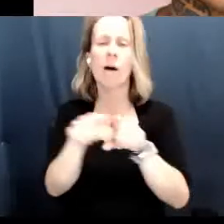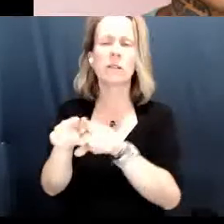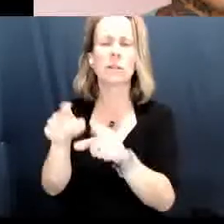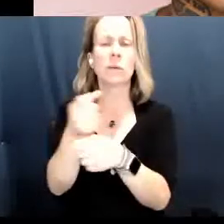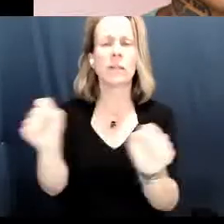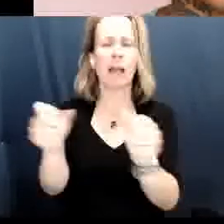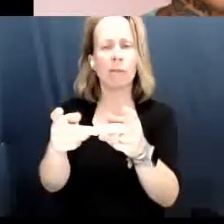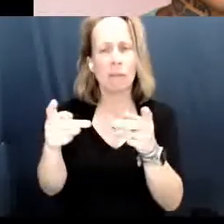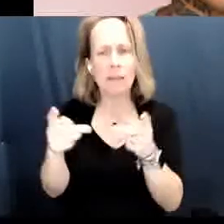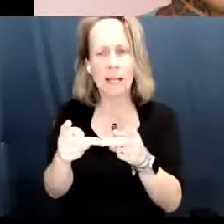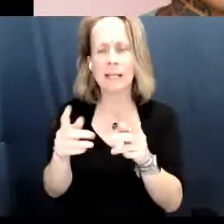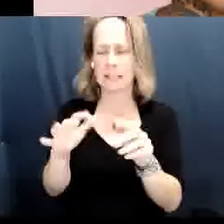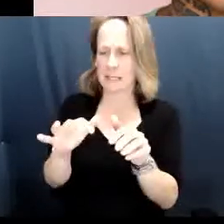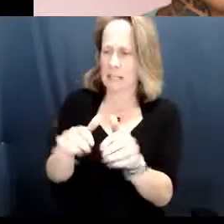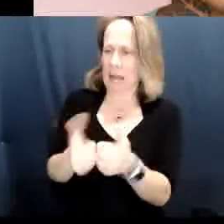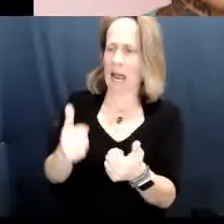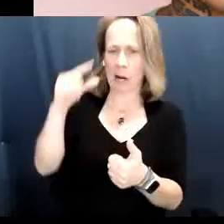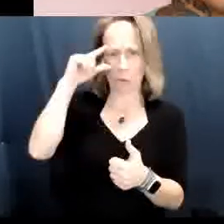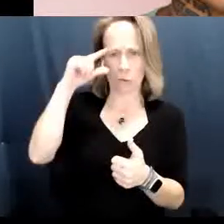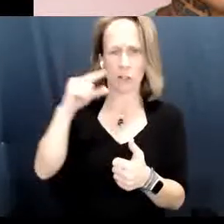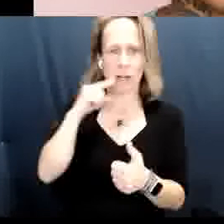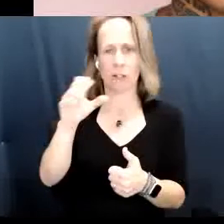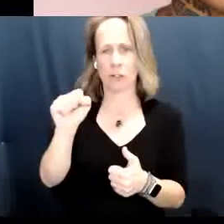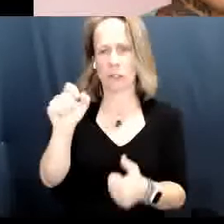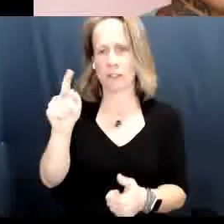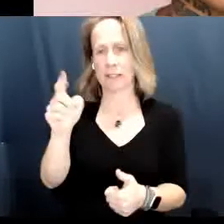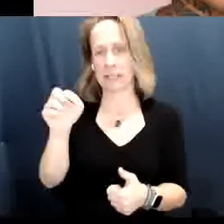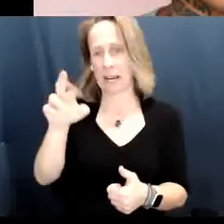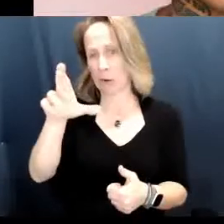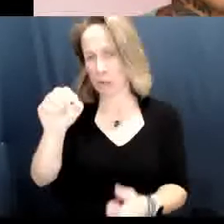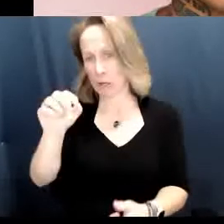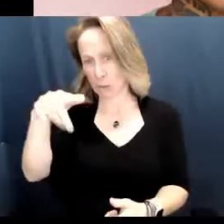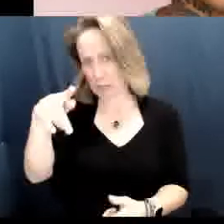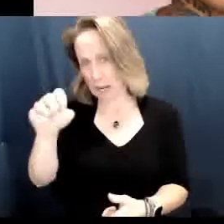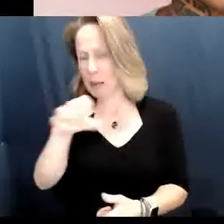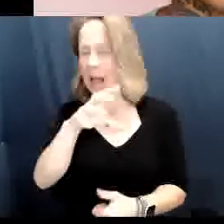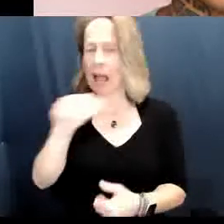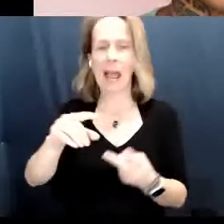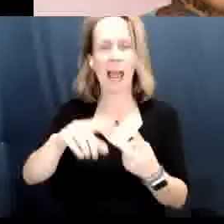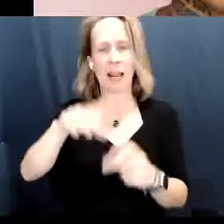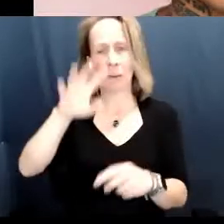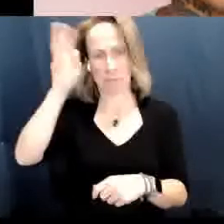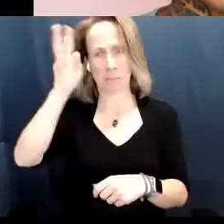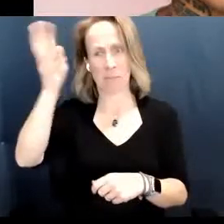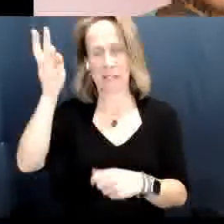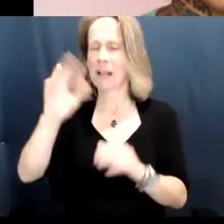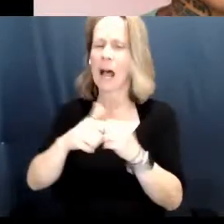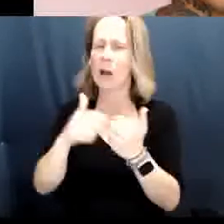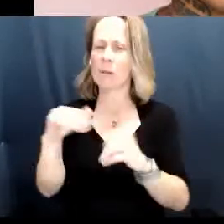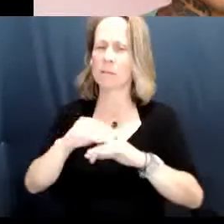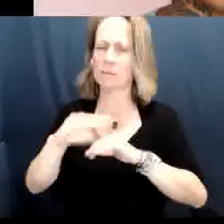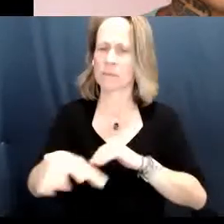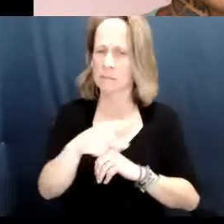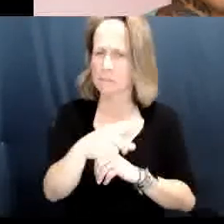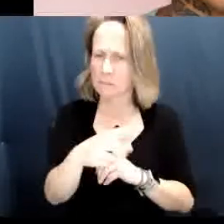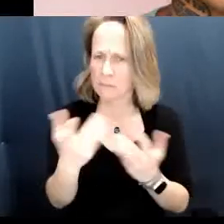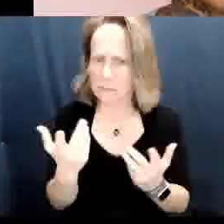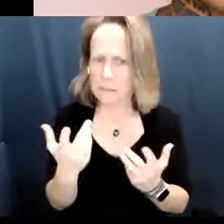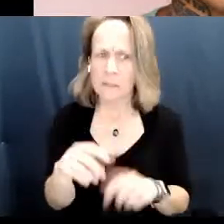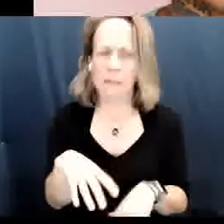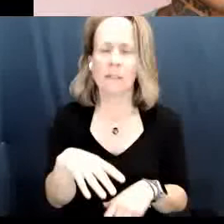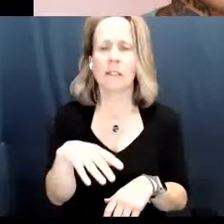gender stereotypes and myths have impacted them. Facilitators need to be prepared to discuss those stereotypes and